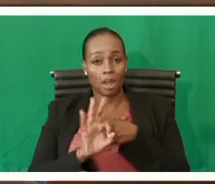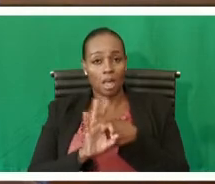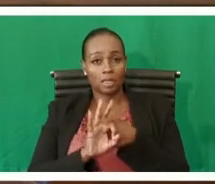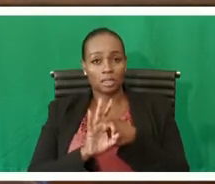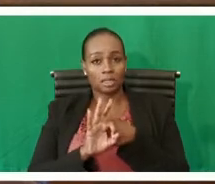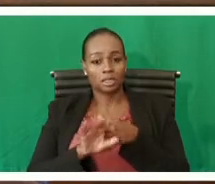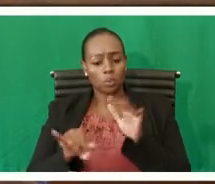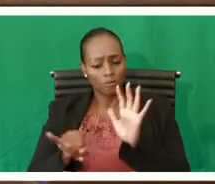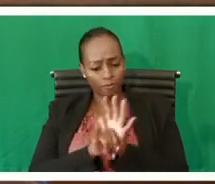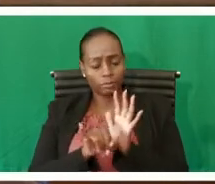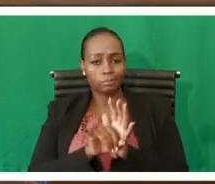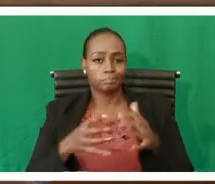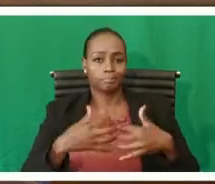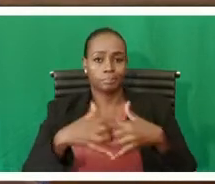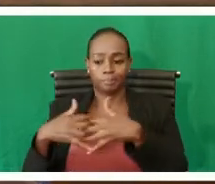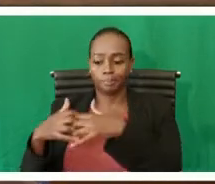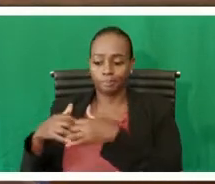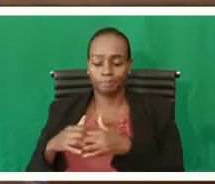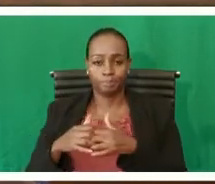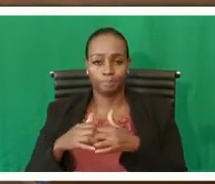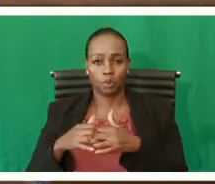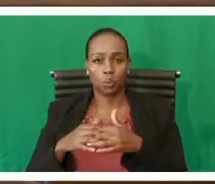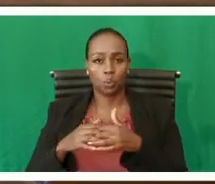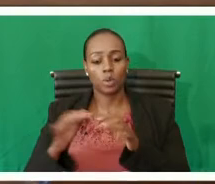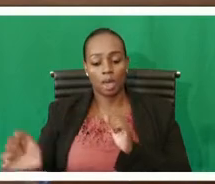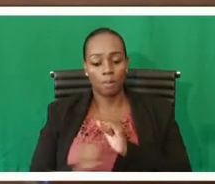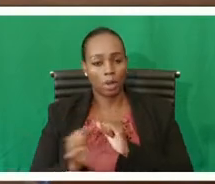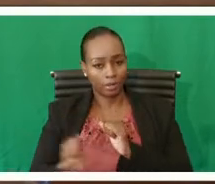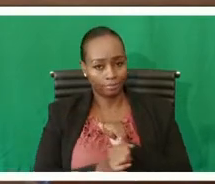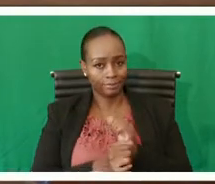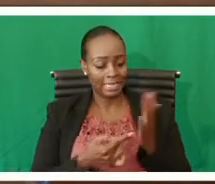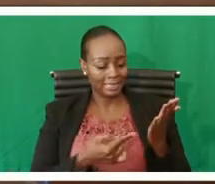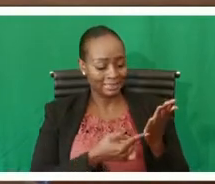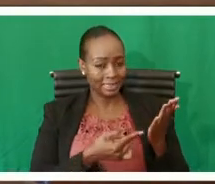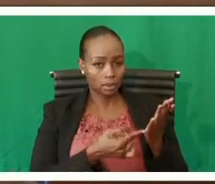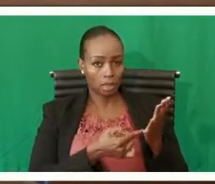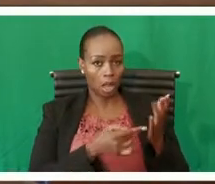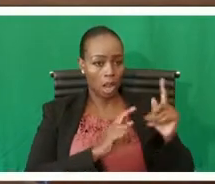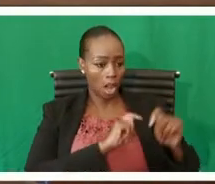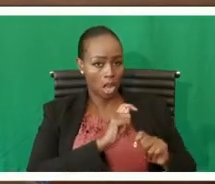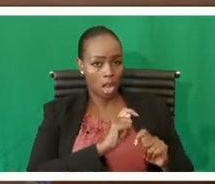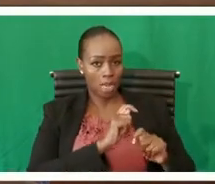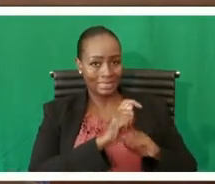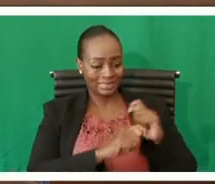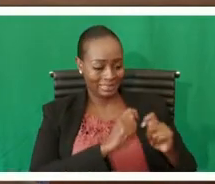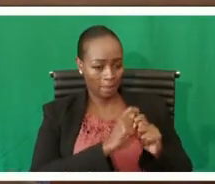been created. The technical team will drive the implementation plan